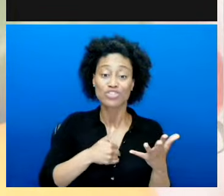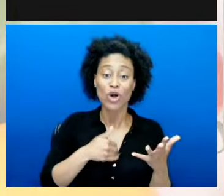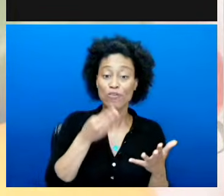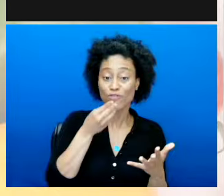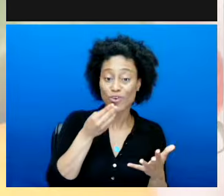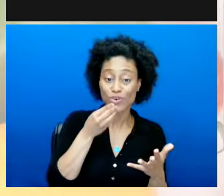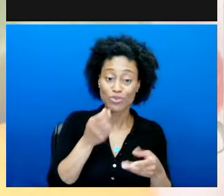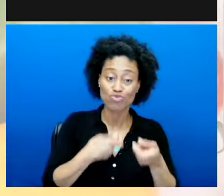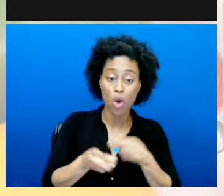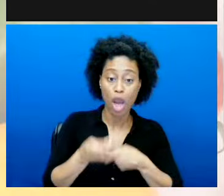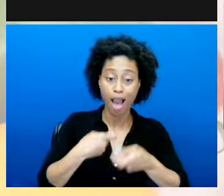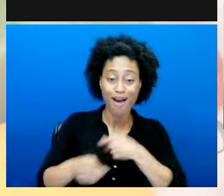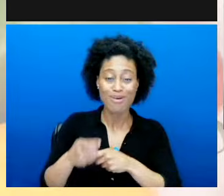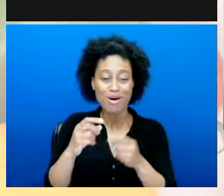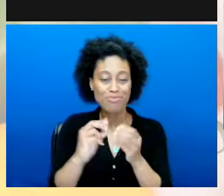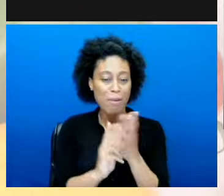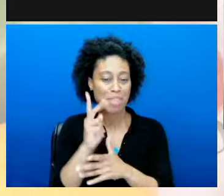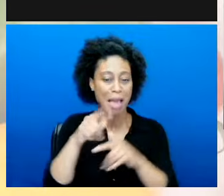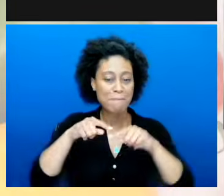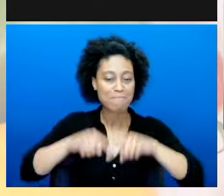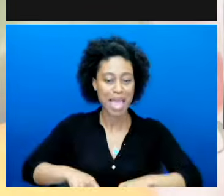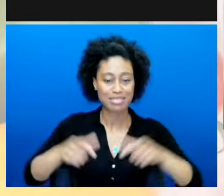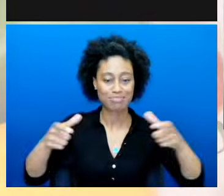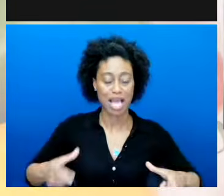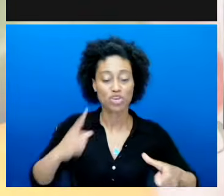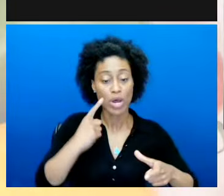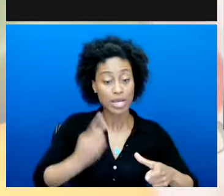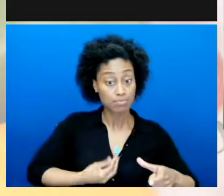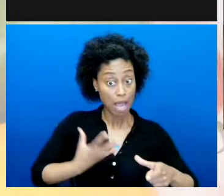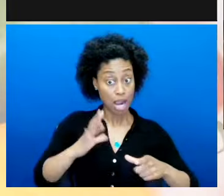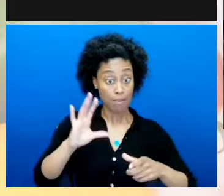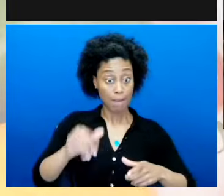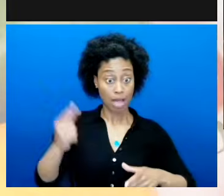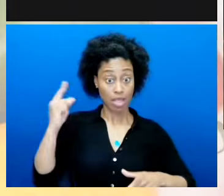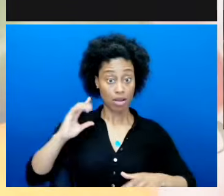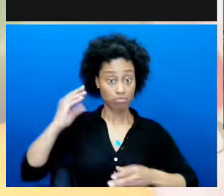plate, still inspired by soul food classics.